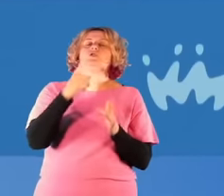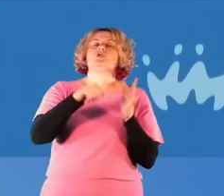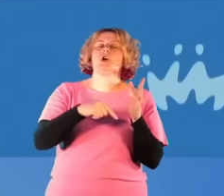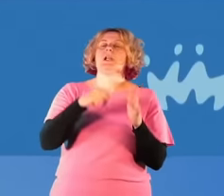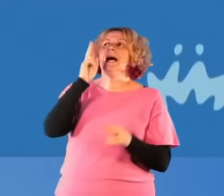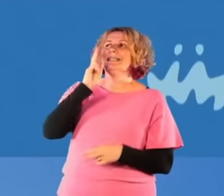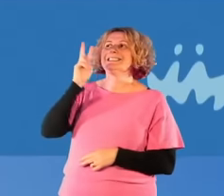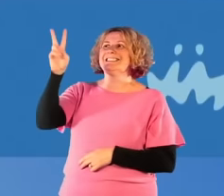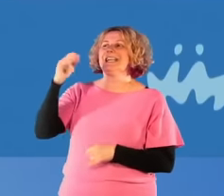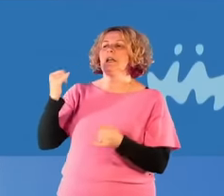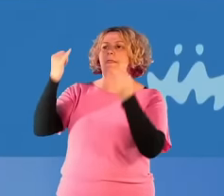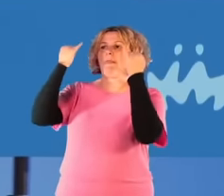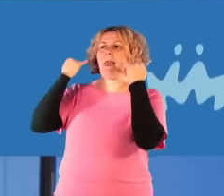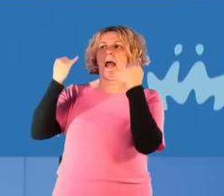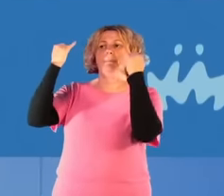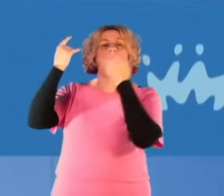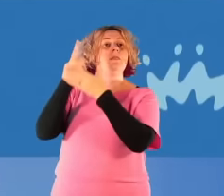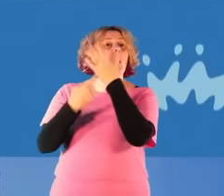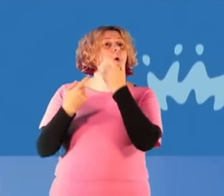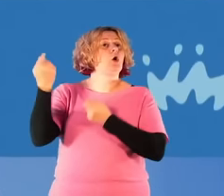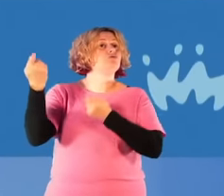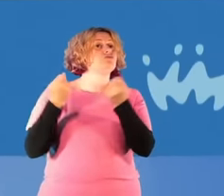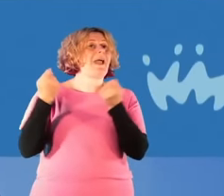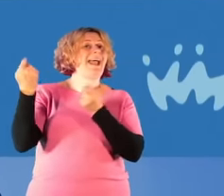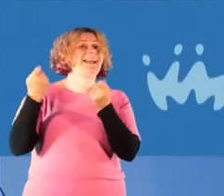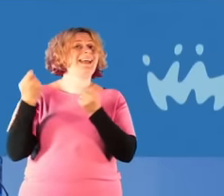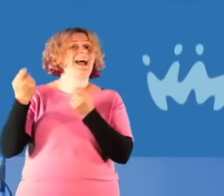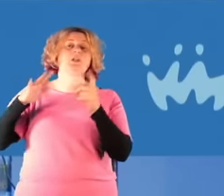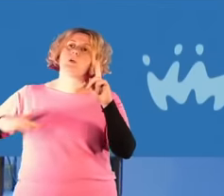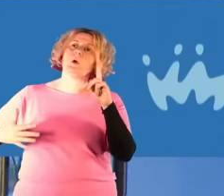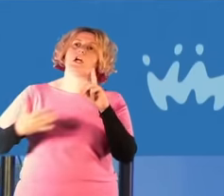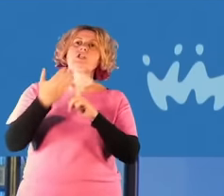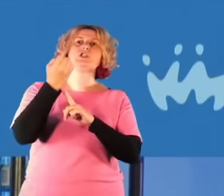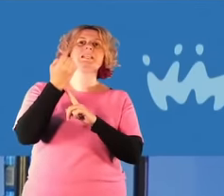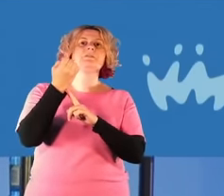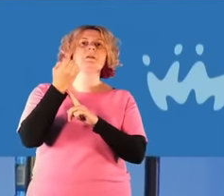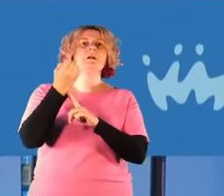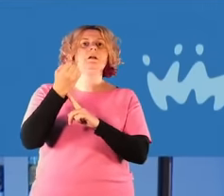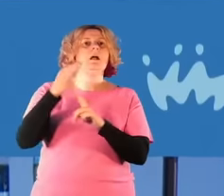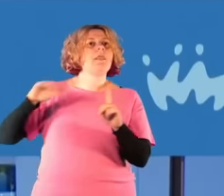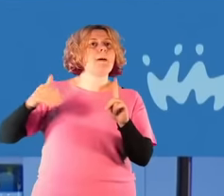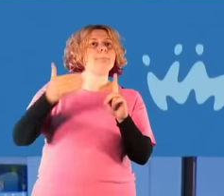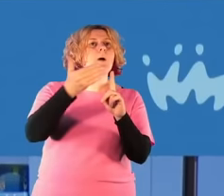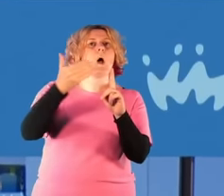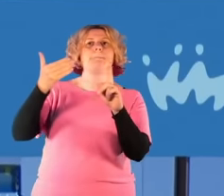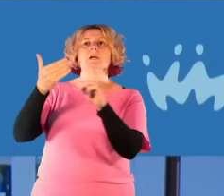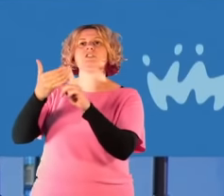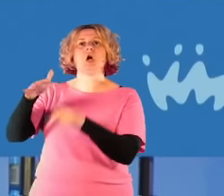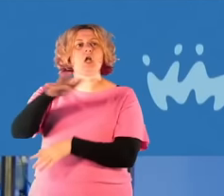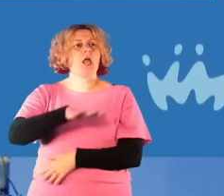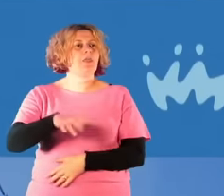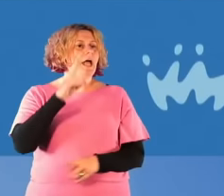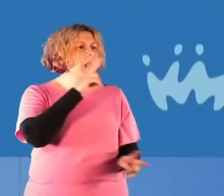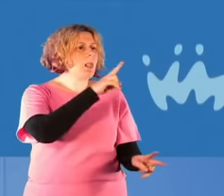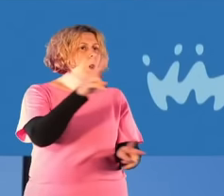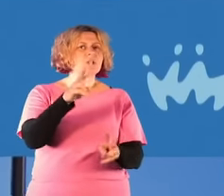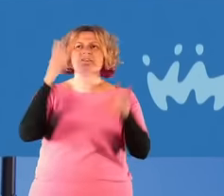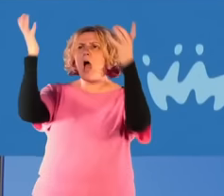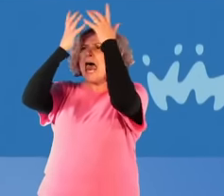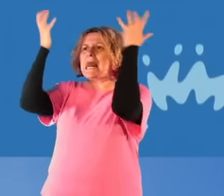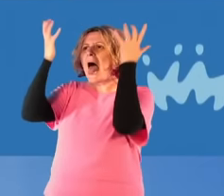only one who can reign and bring about God's purposes on earth is the Lion of Judah. And he looks for the Lion, and what does he see? A Lamb who is